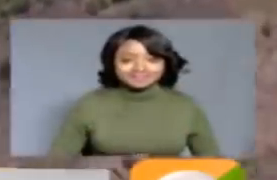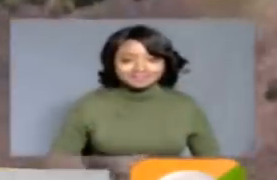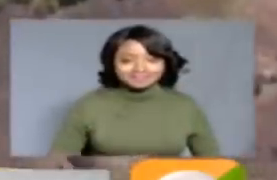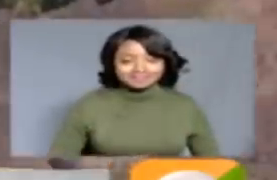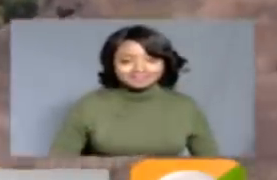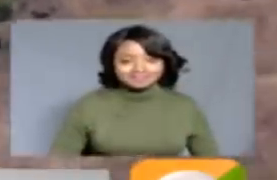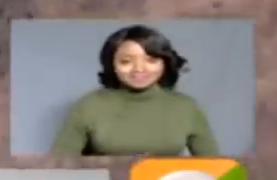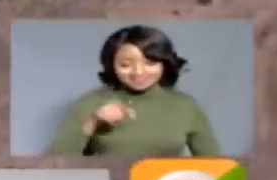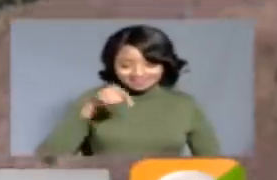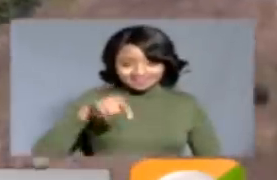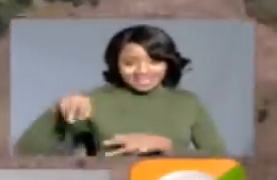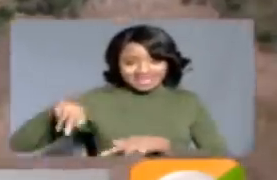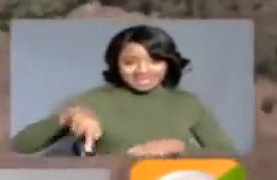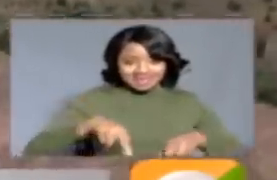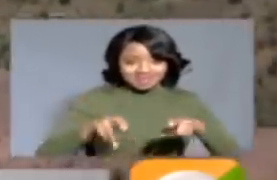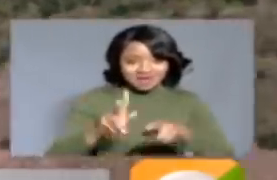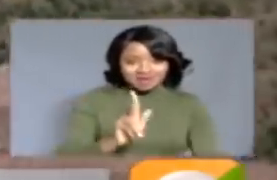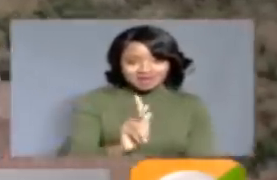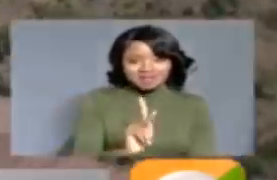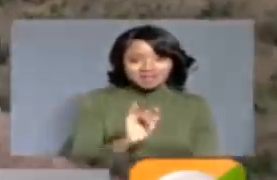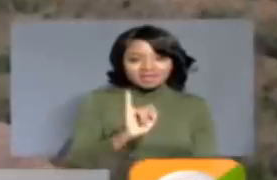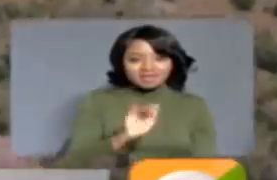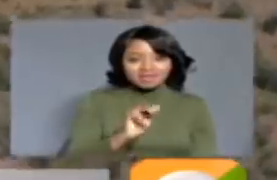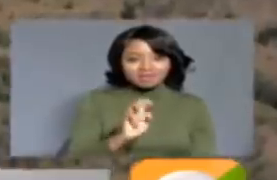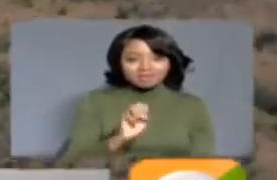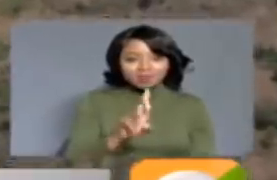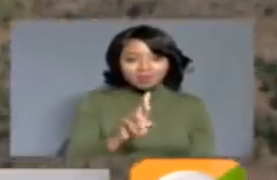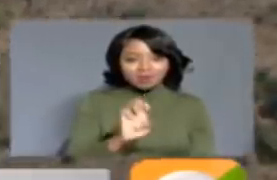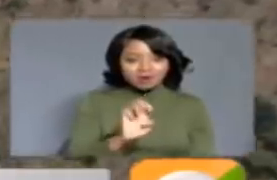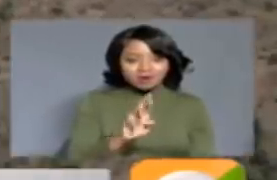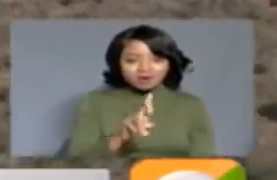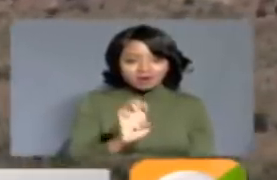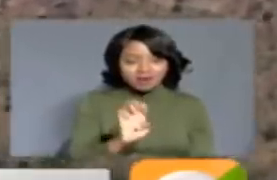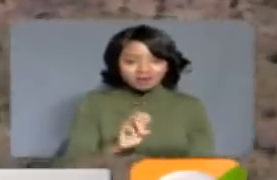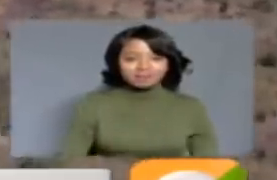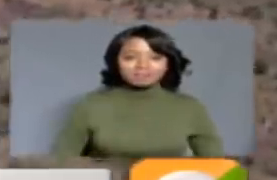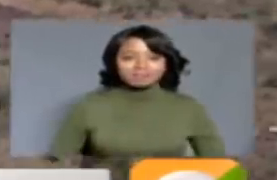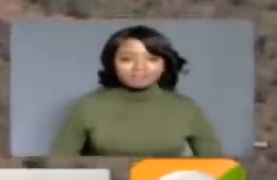Huu mto unaitwa Kimwarer. Na hii ndio wanataka